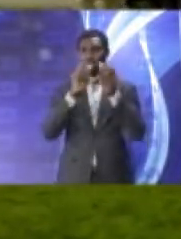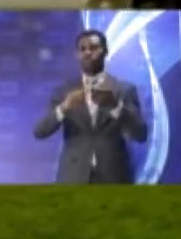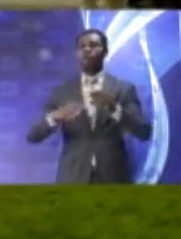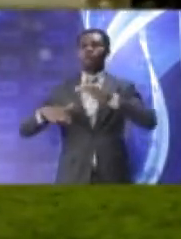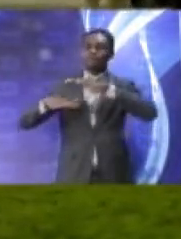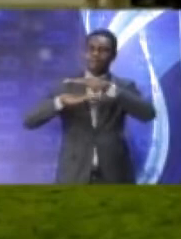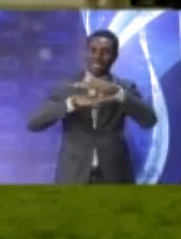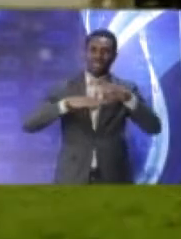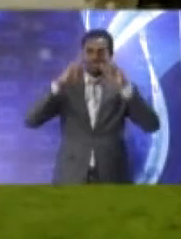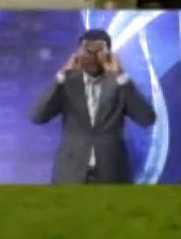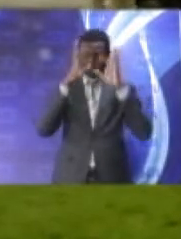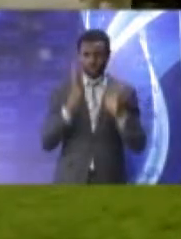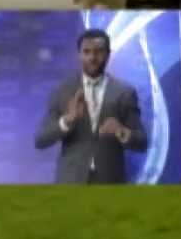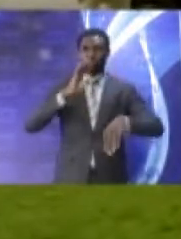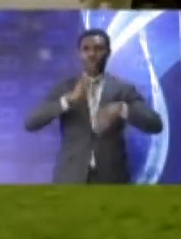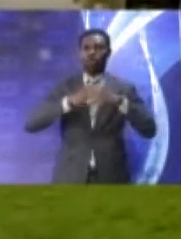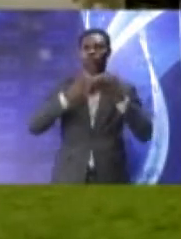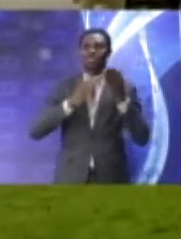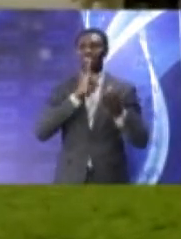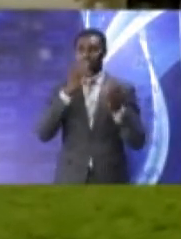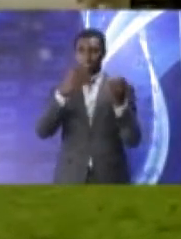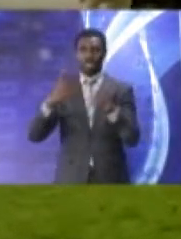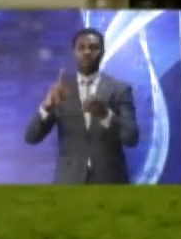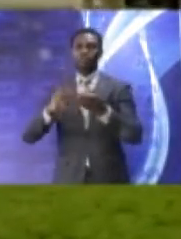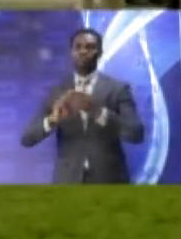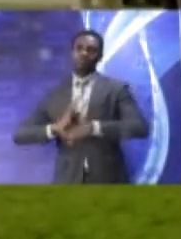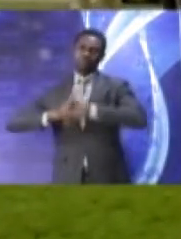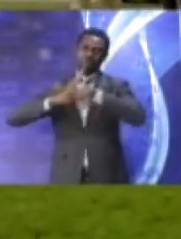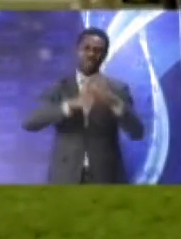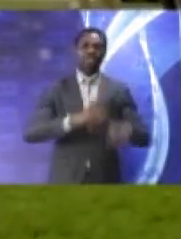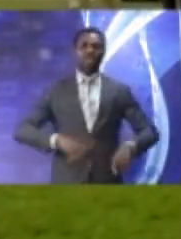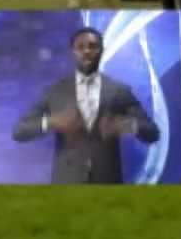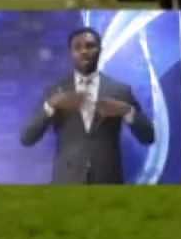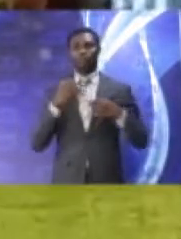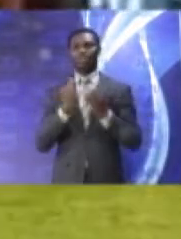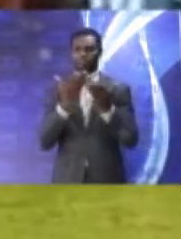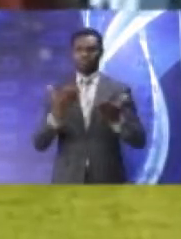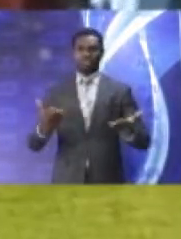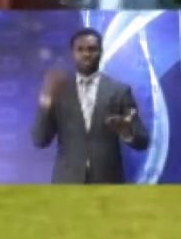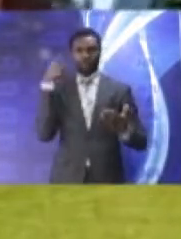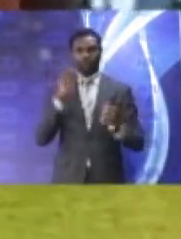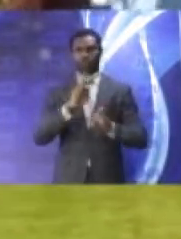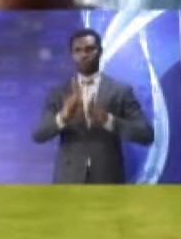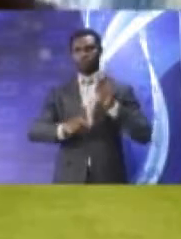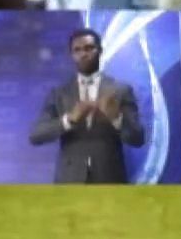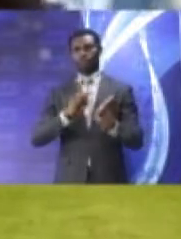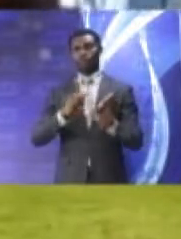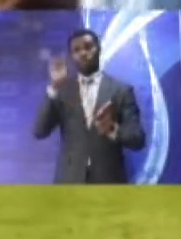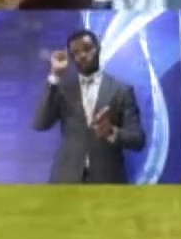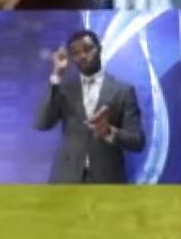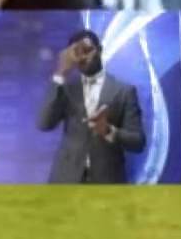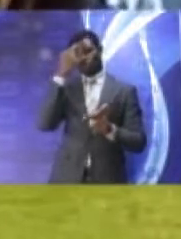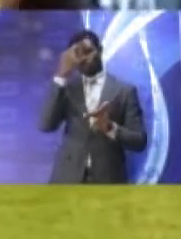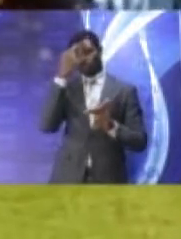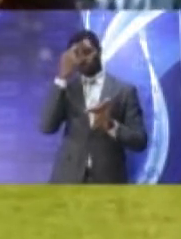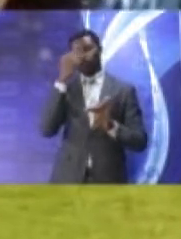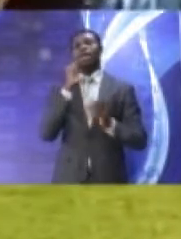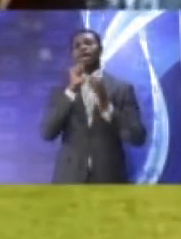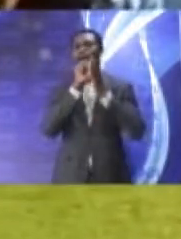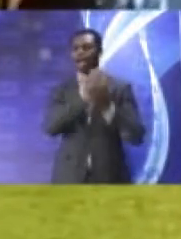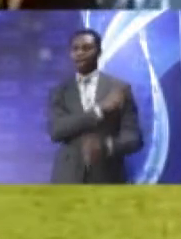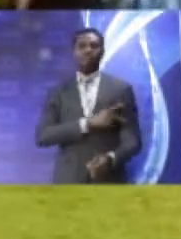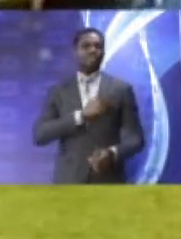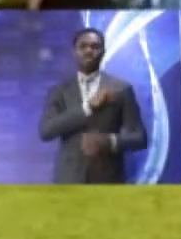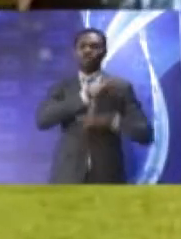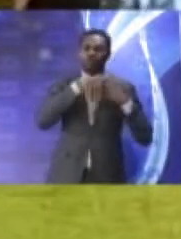data modeling to ensure the protection of lives and property. Governor Sanwo-Olu, who expressed gratitude to those at the front lines of